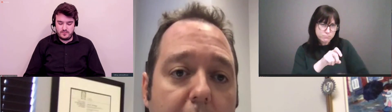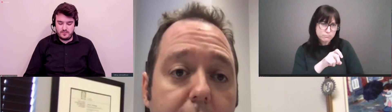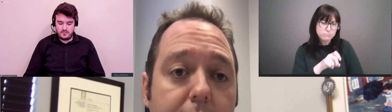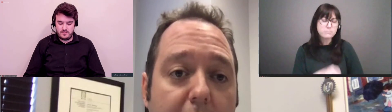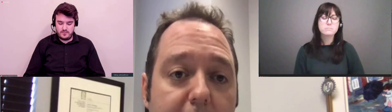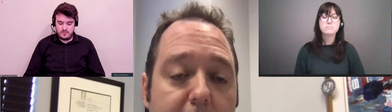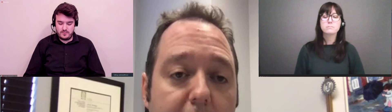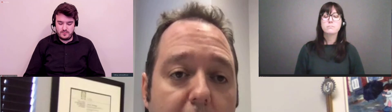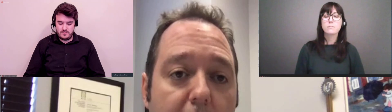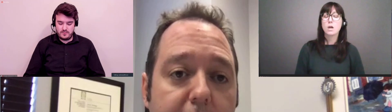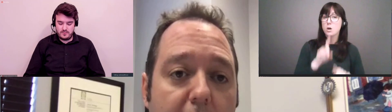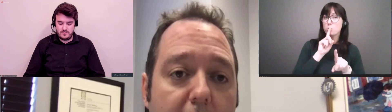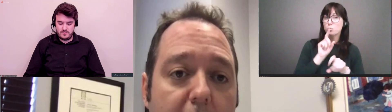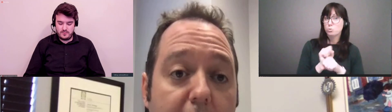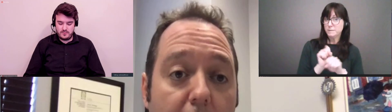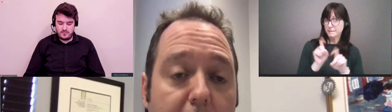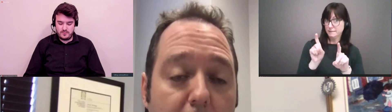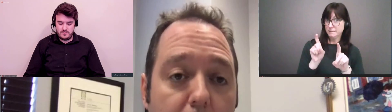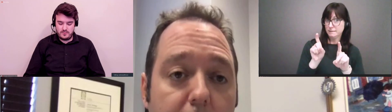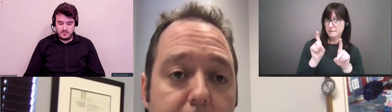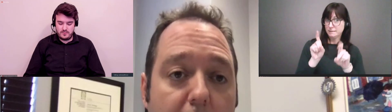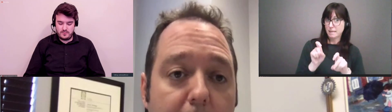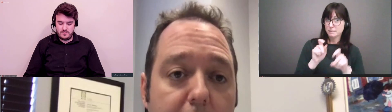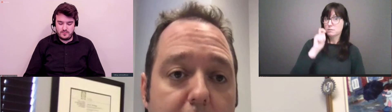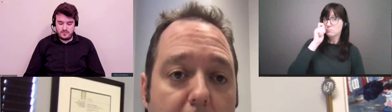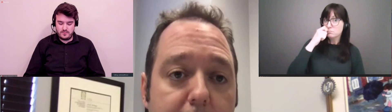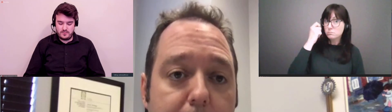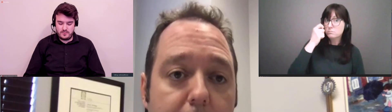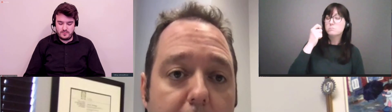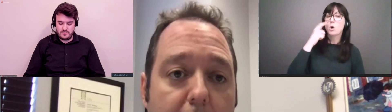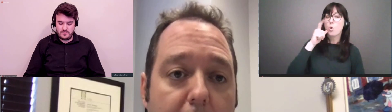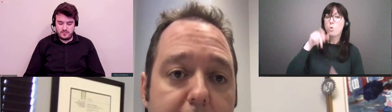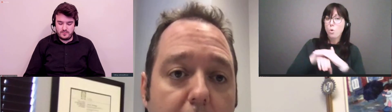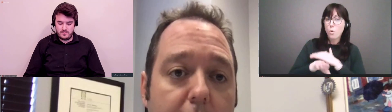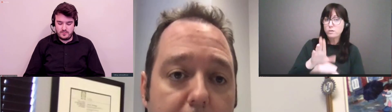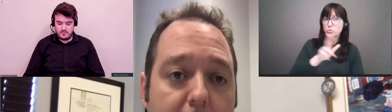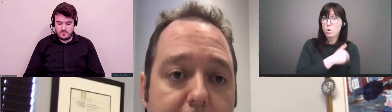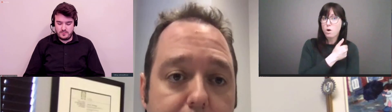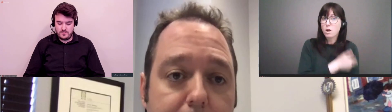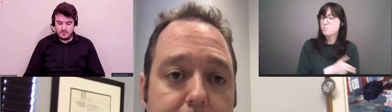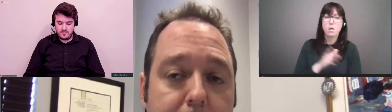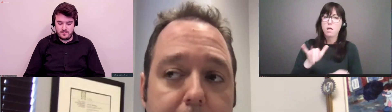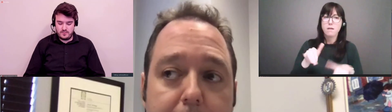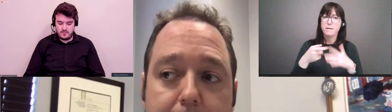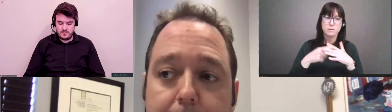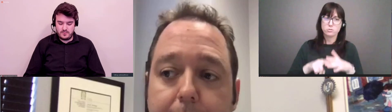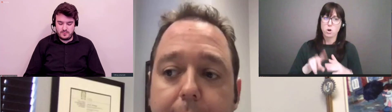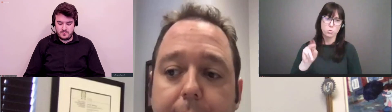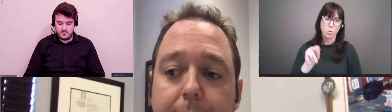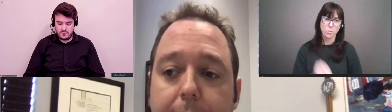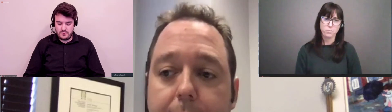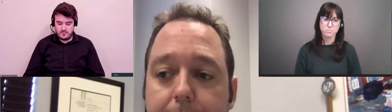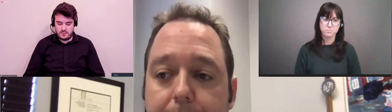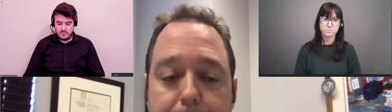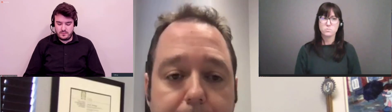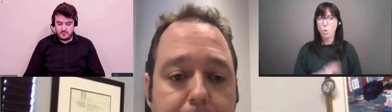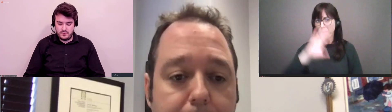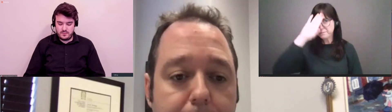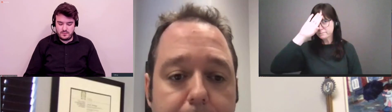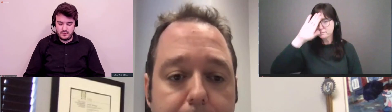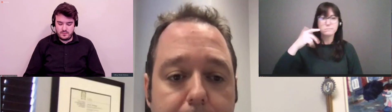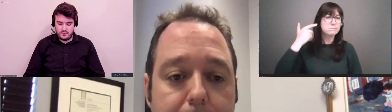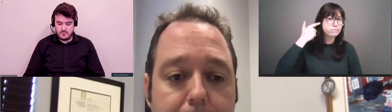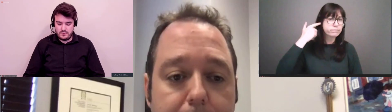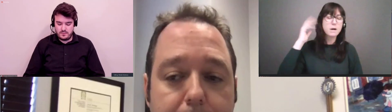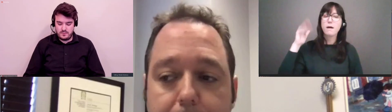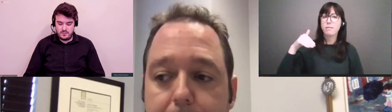The actual testing of healthcare workers coming into hospital has not gone live. Thank you.